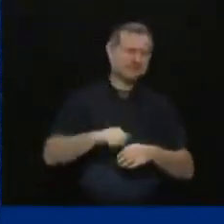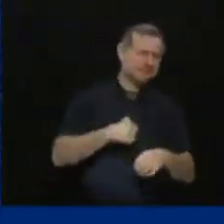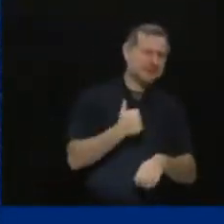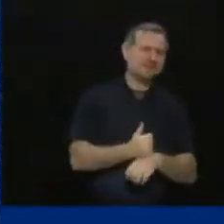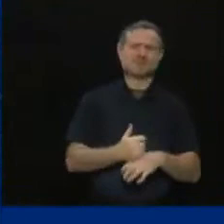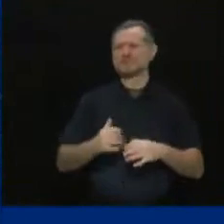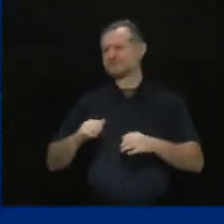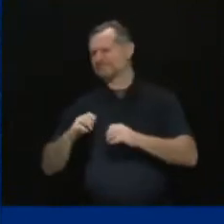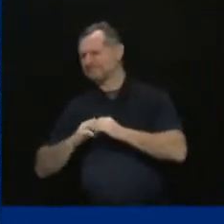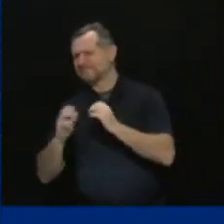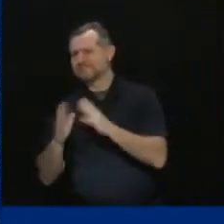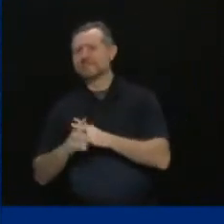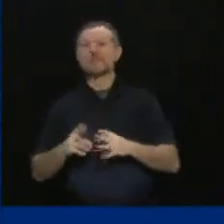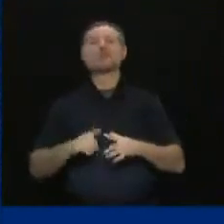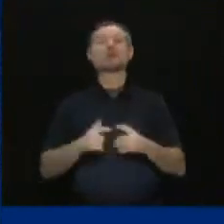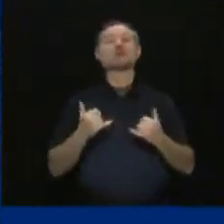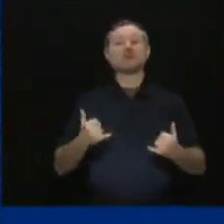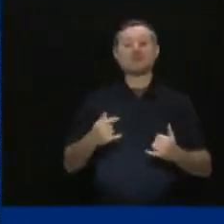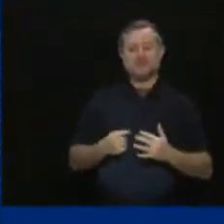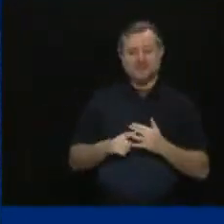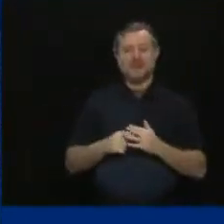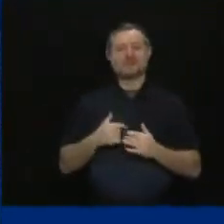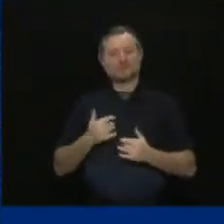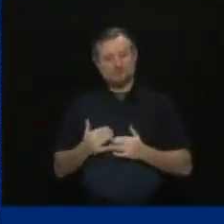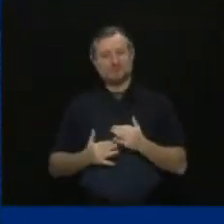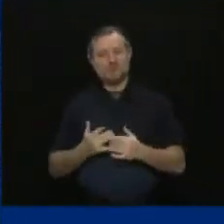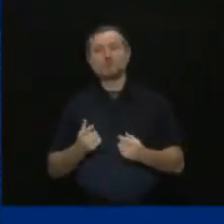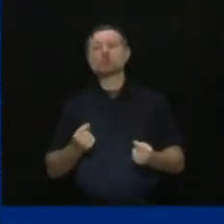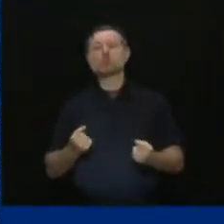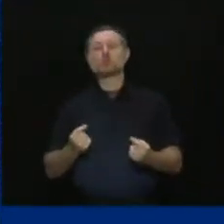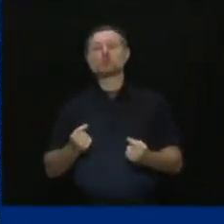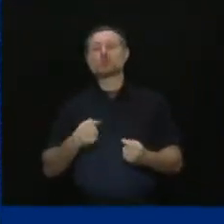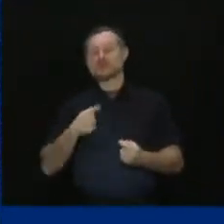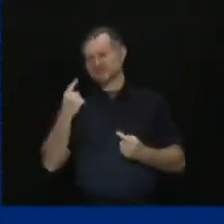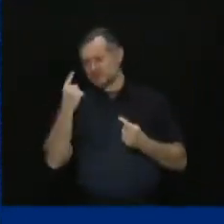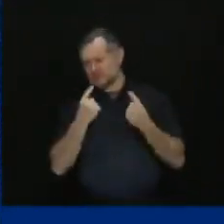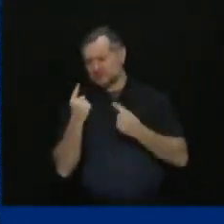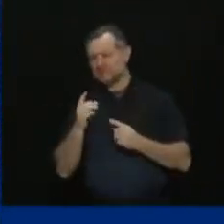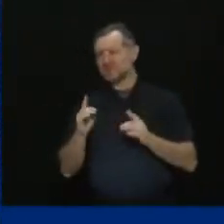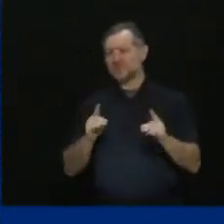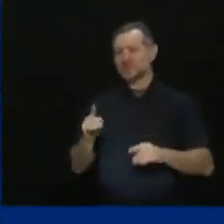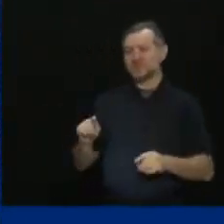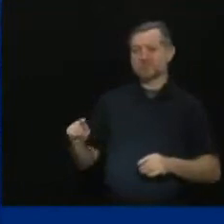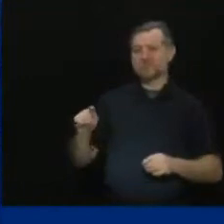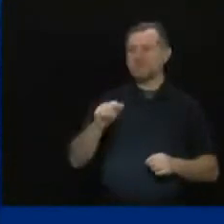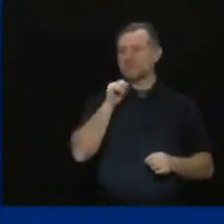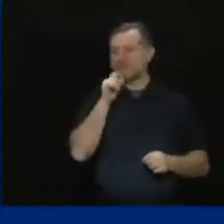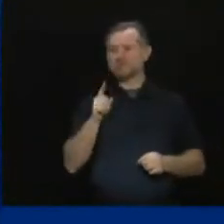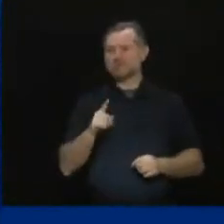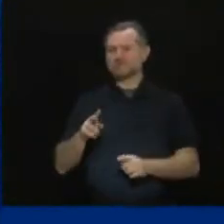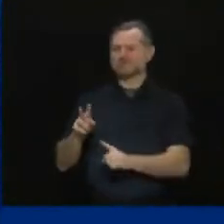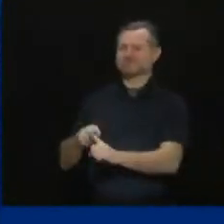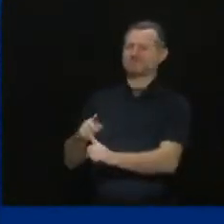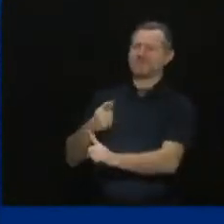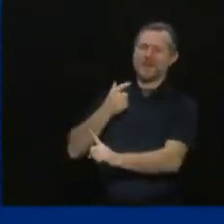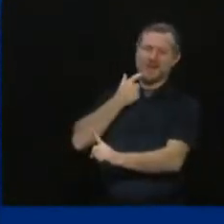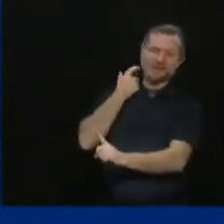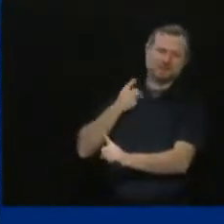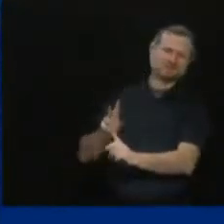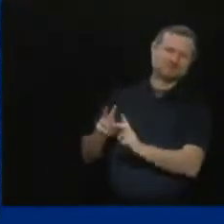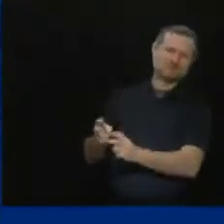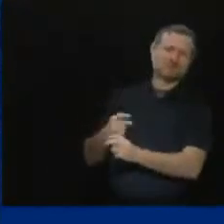end of what we do. Let us continue to treat people as people and put people first, as opposed to putting them behind the